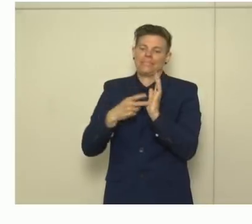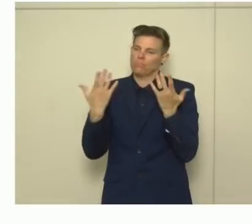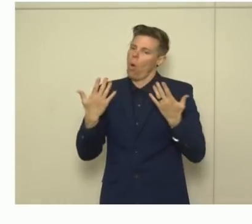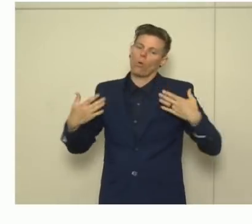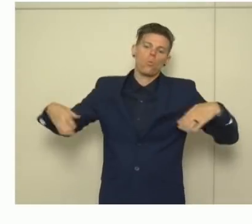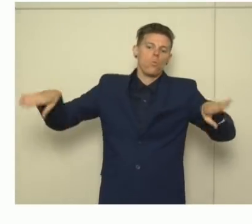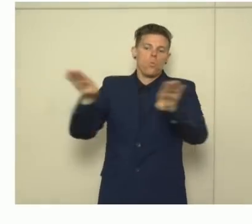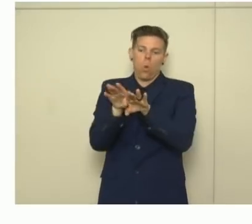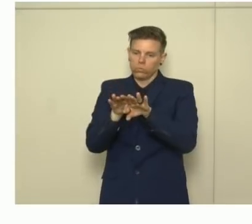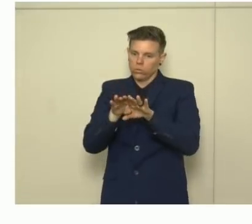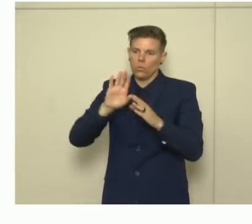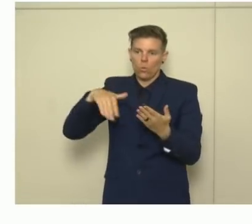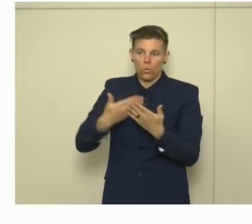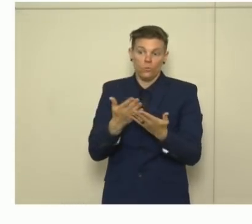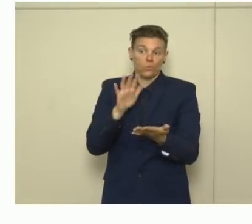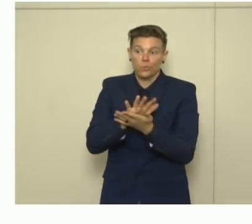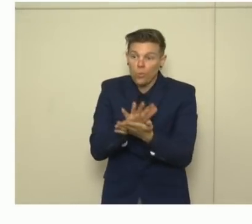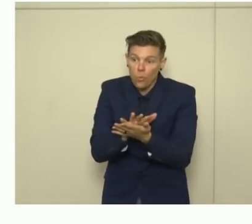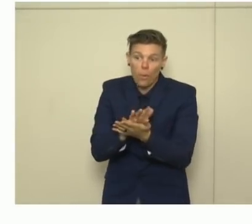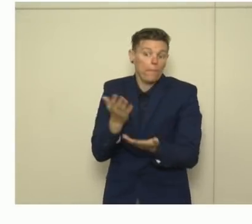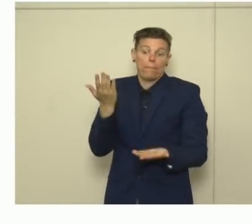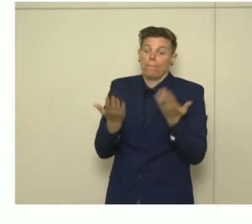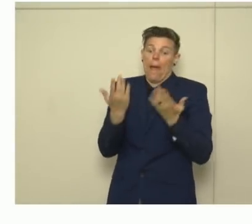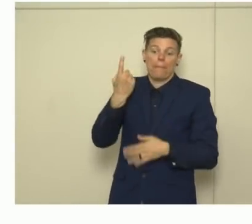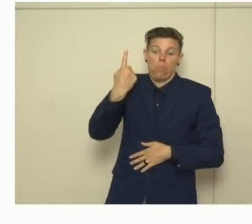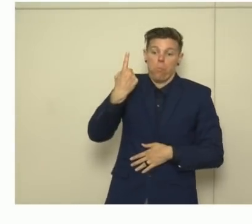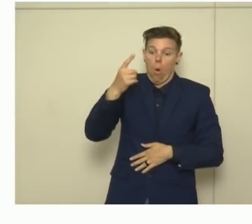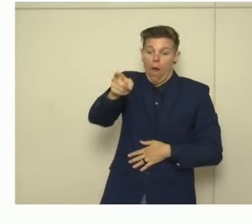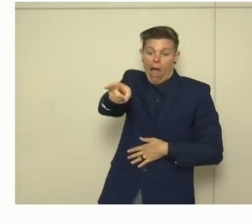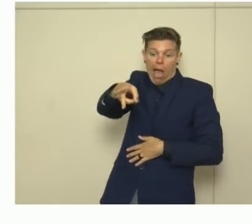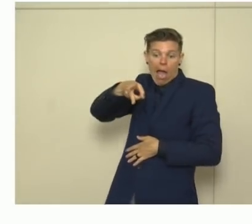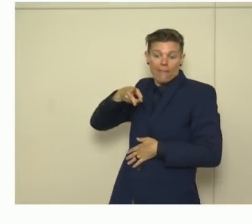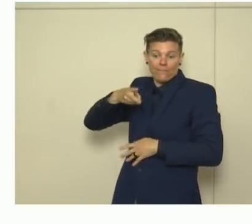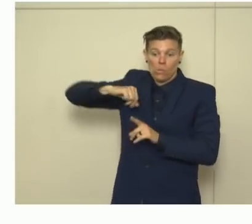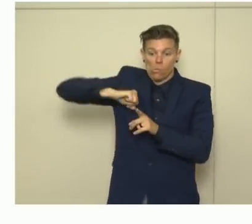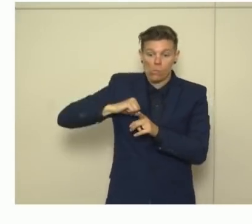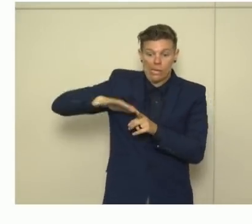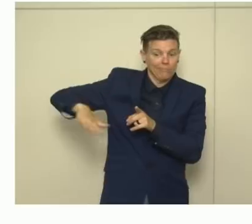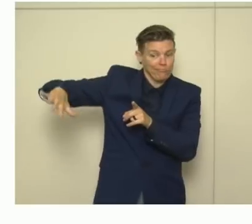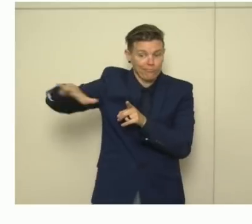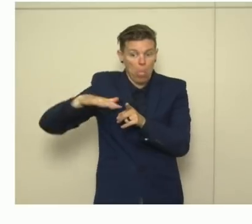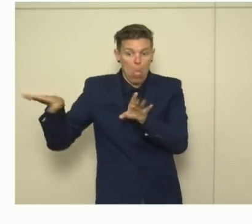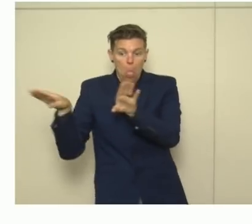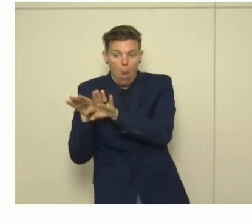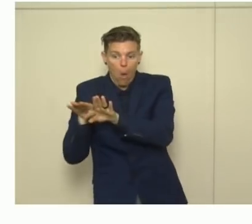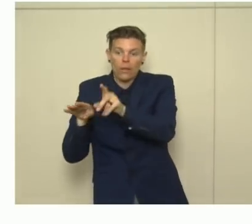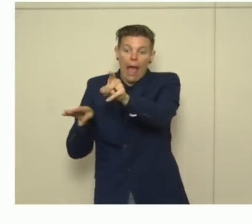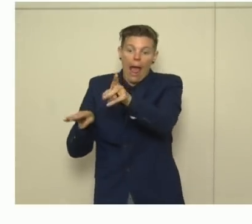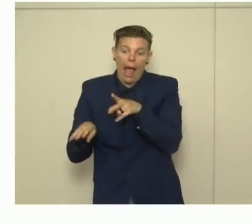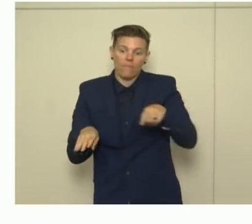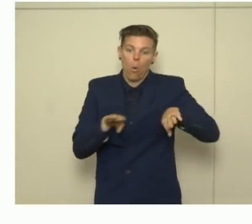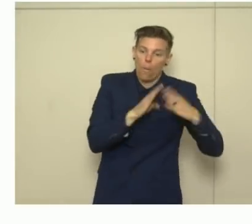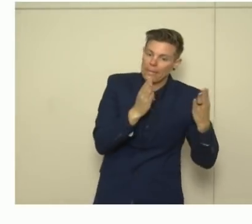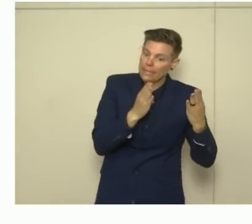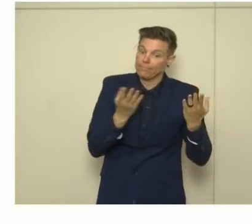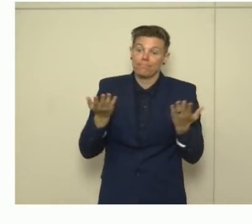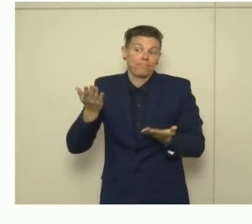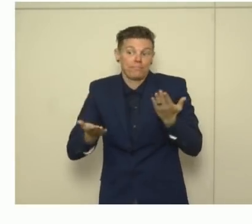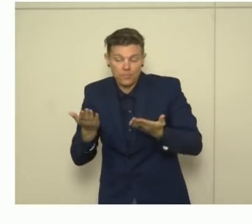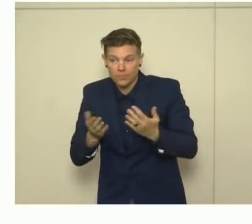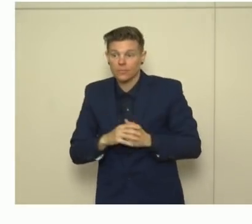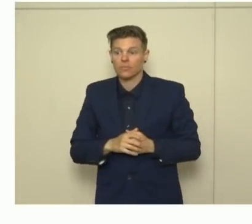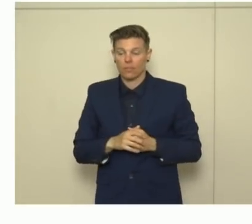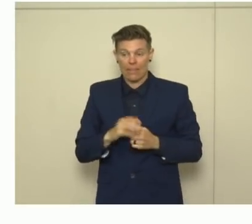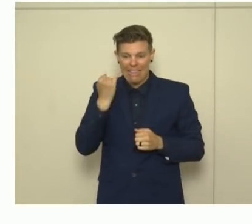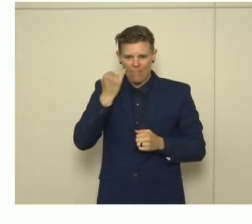classrooms or a wing, not necessarily the whole school. We will move toward closing the whole school when we see multiple cases that are spread